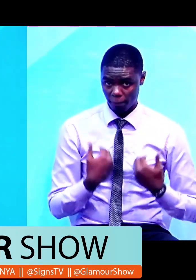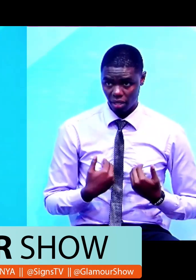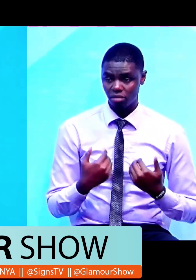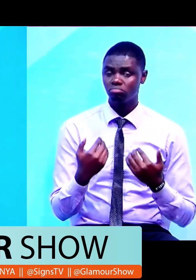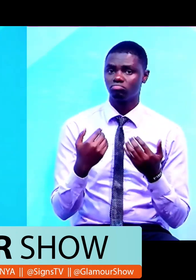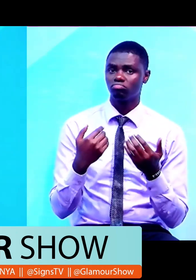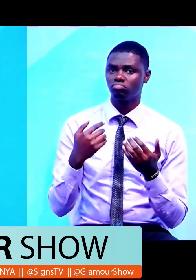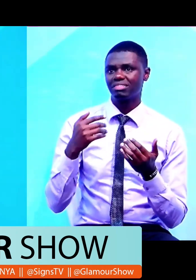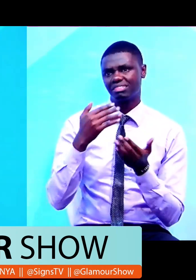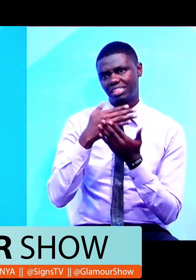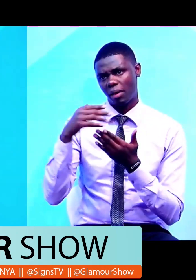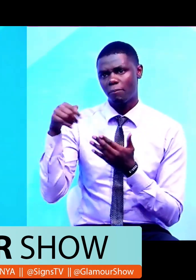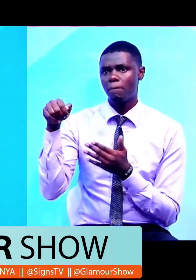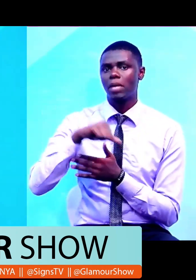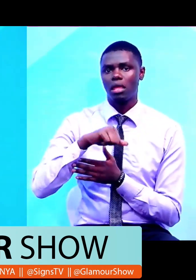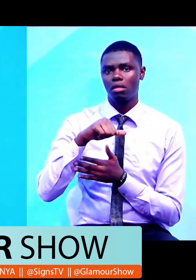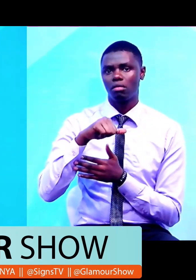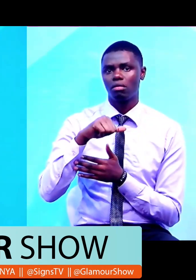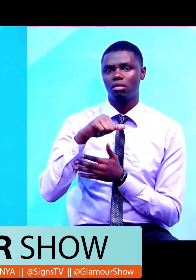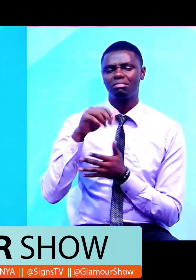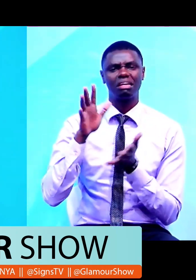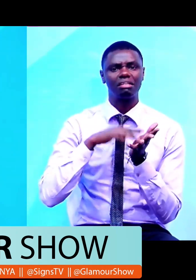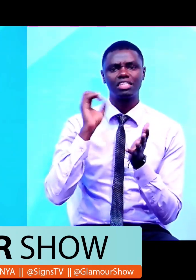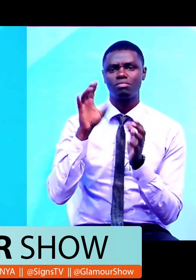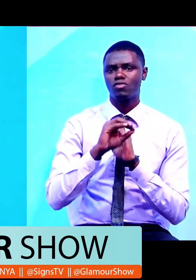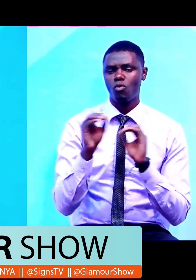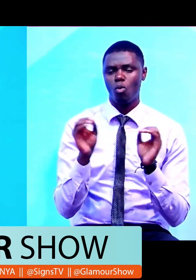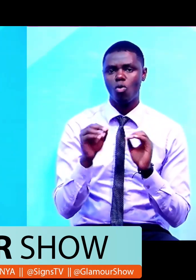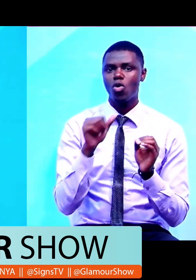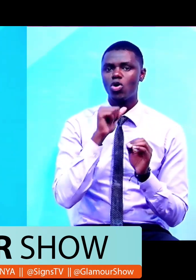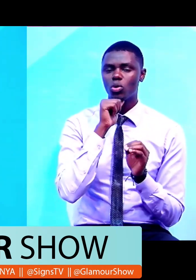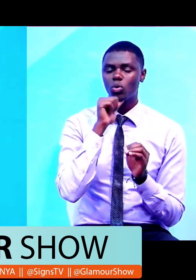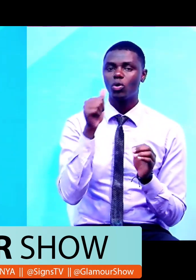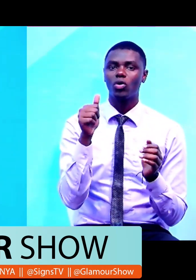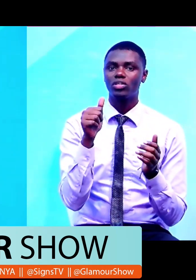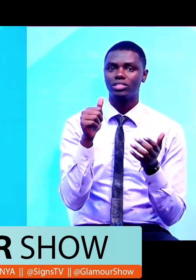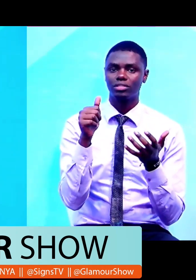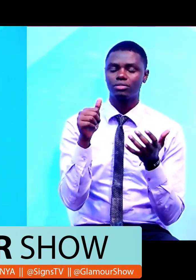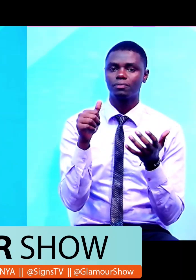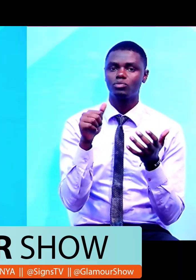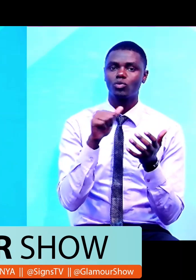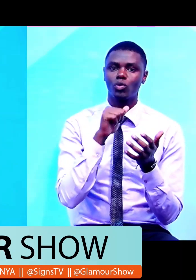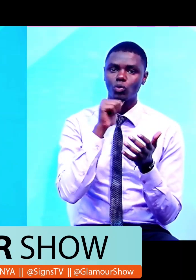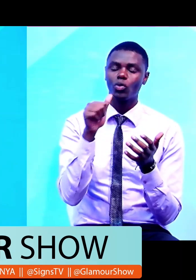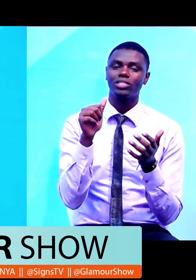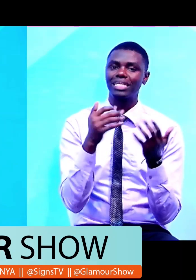charge a certain amount because you don't expect all kinds of makeup to be the same.